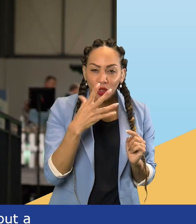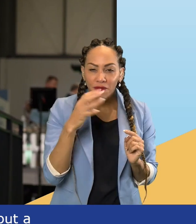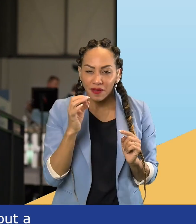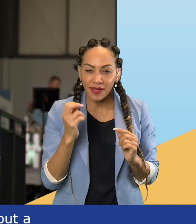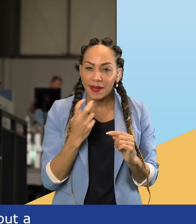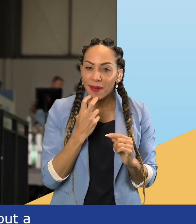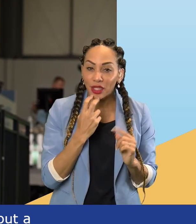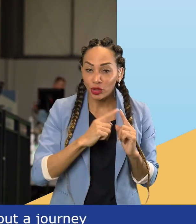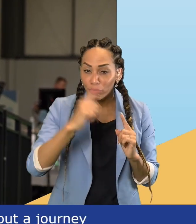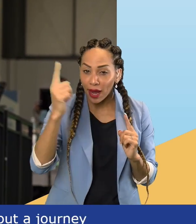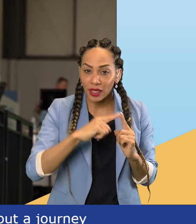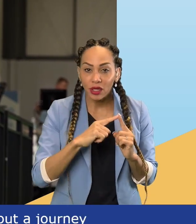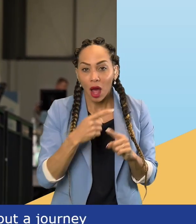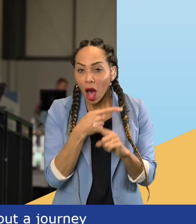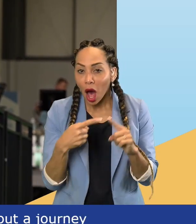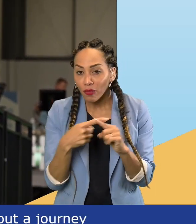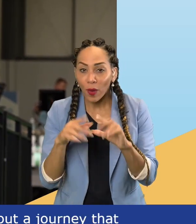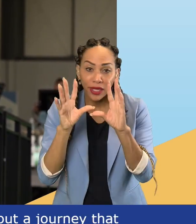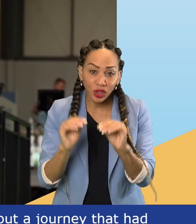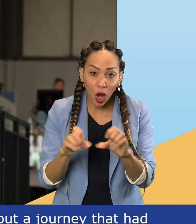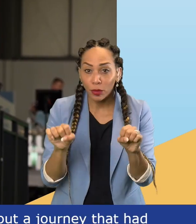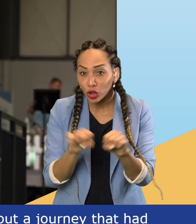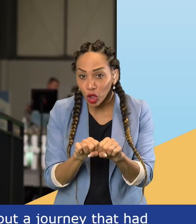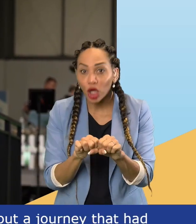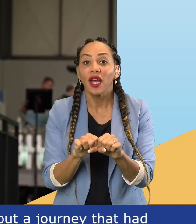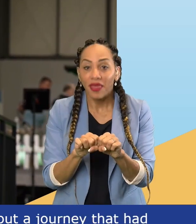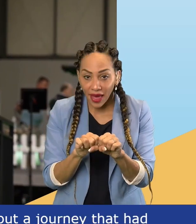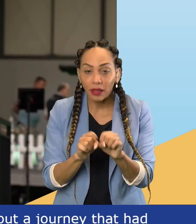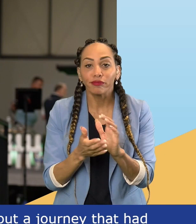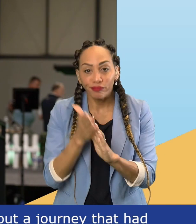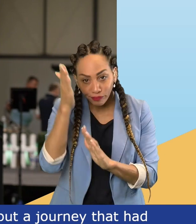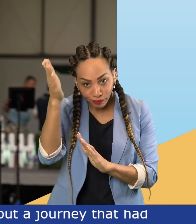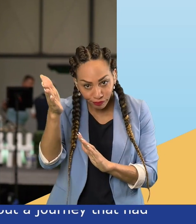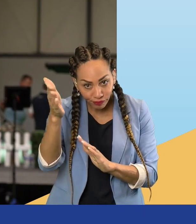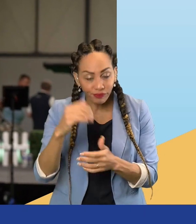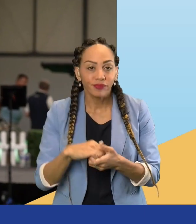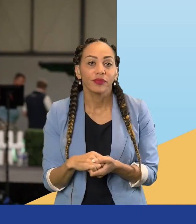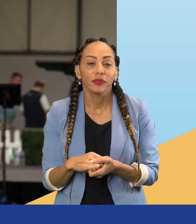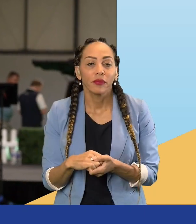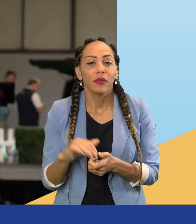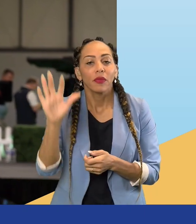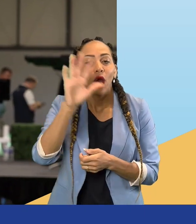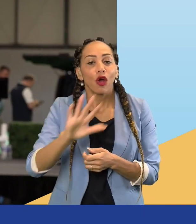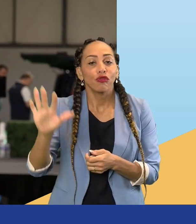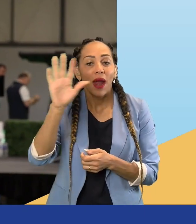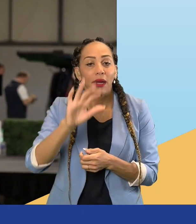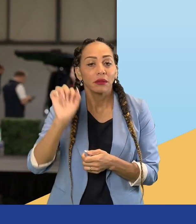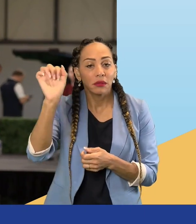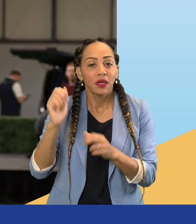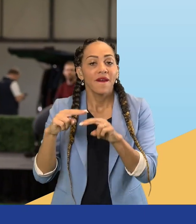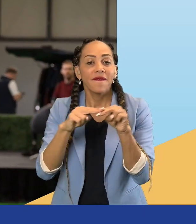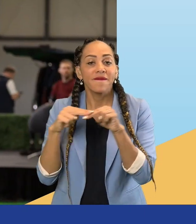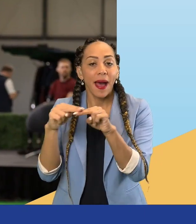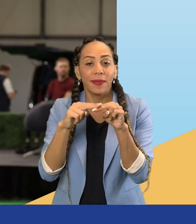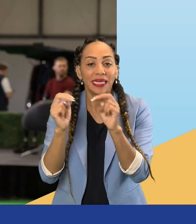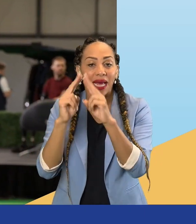drive halfway up, stop, charge her car, and then continue on to her family's house. And actually, around her family's house, there were 3 public chargers within